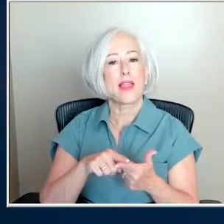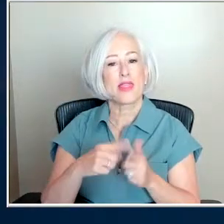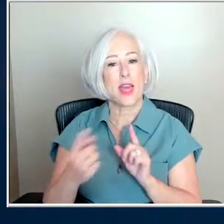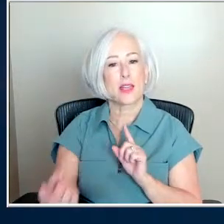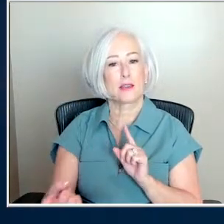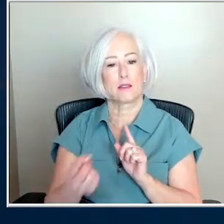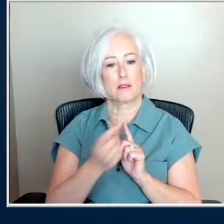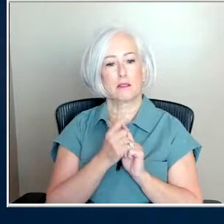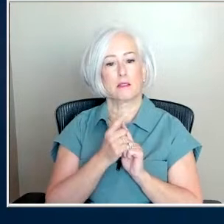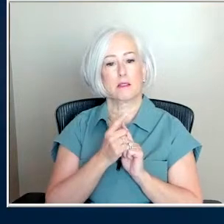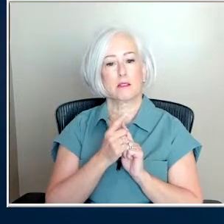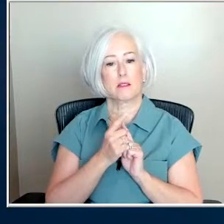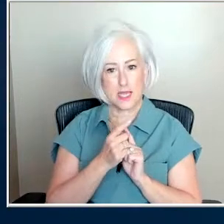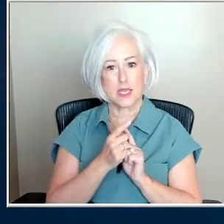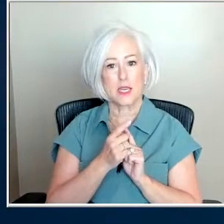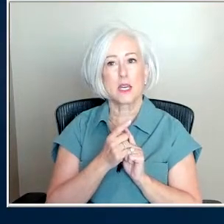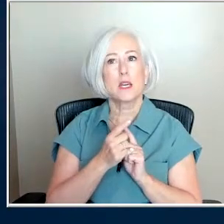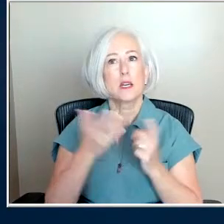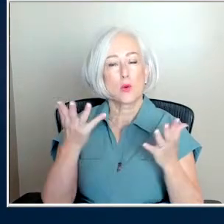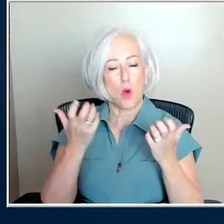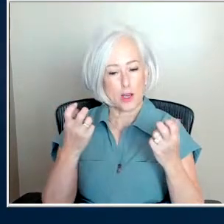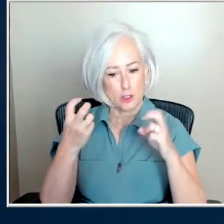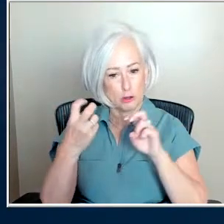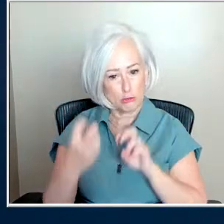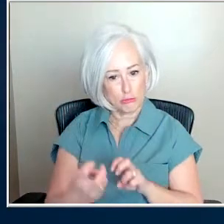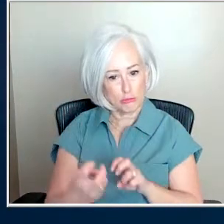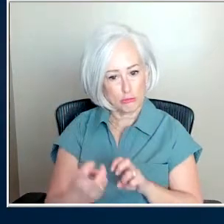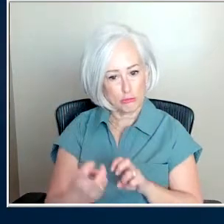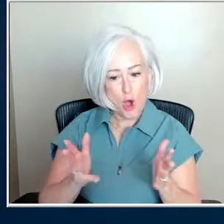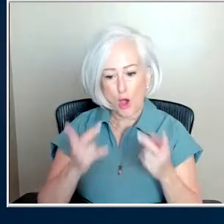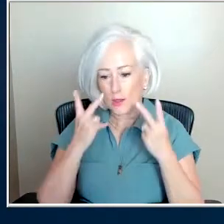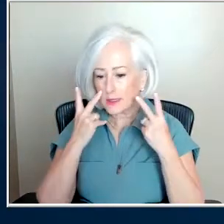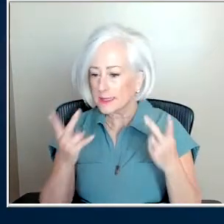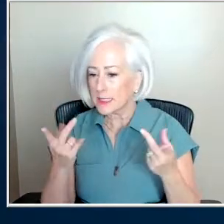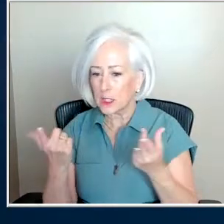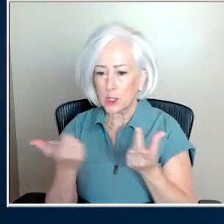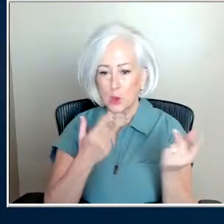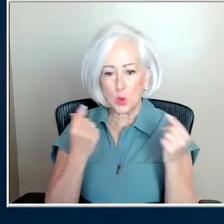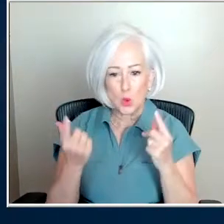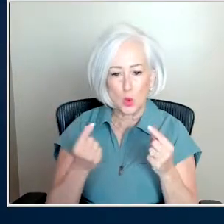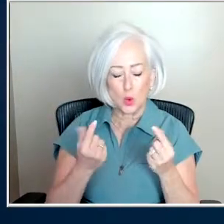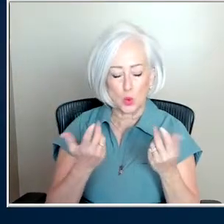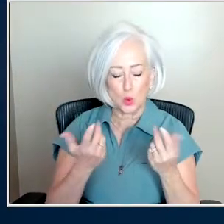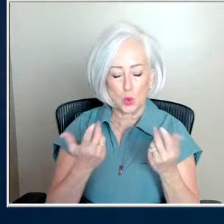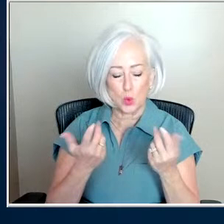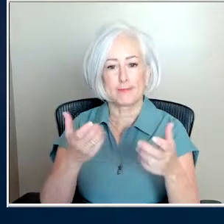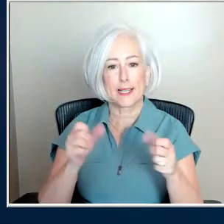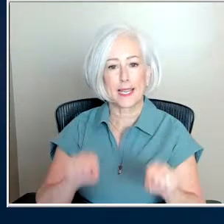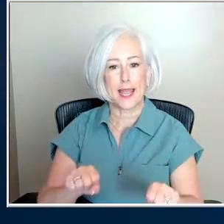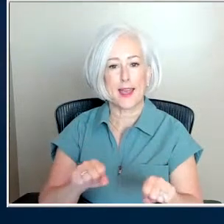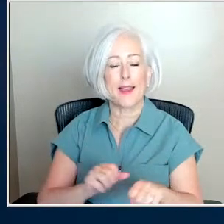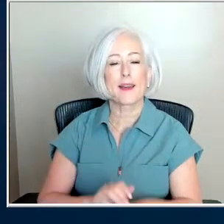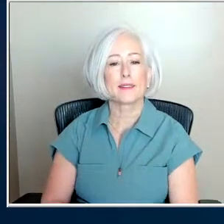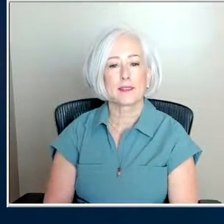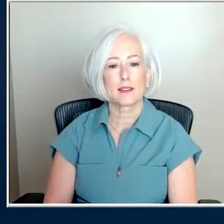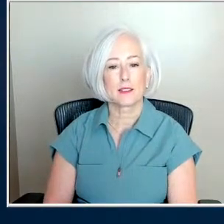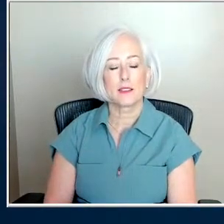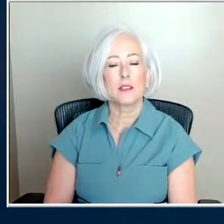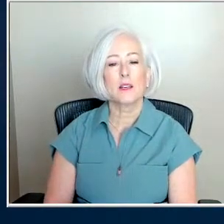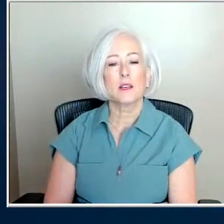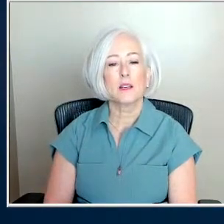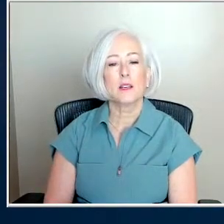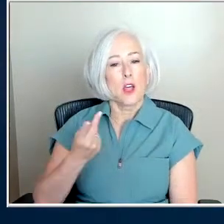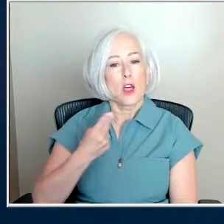to hear and talk and get action. And that's really our first visit. And we were